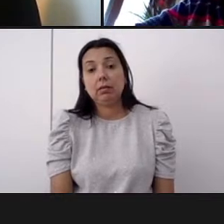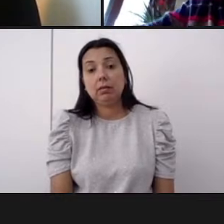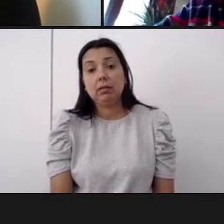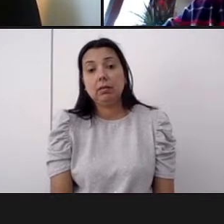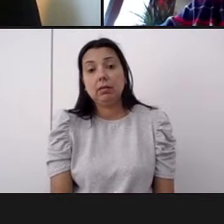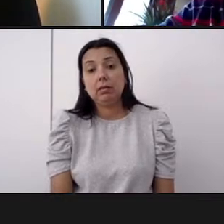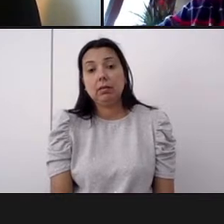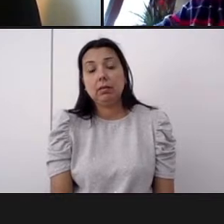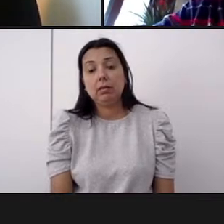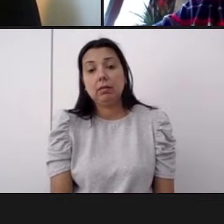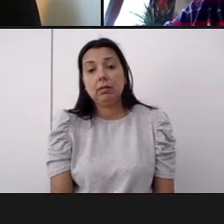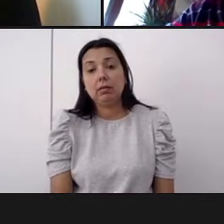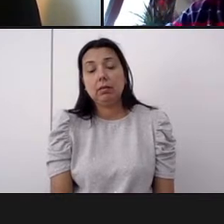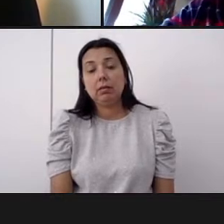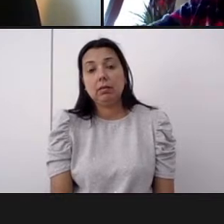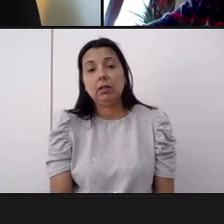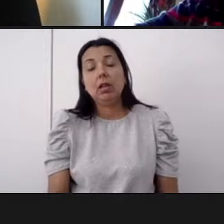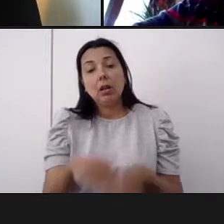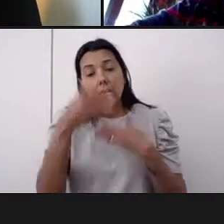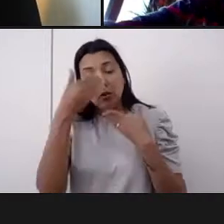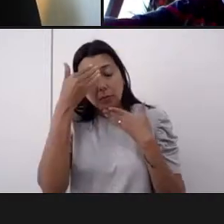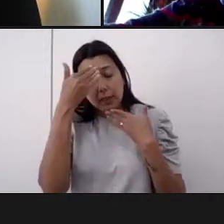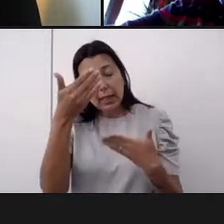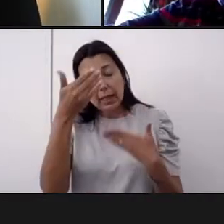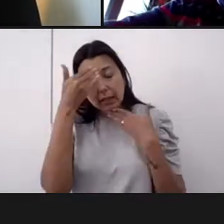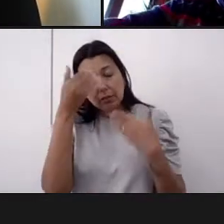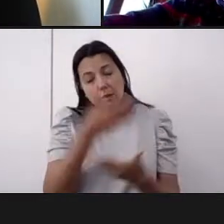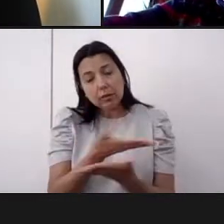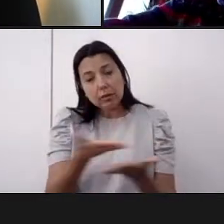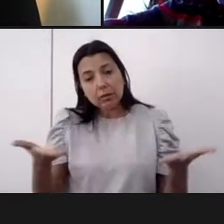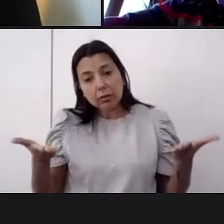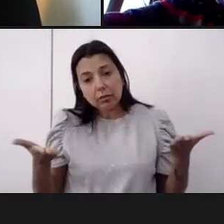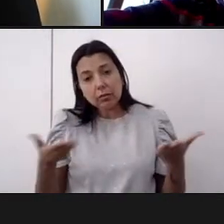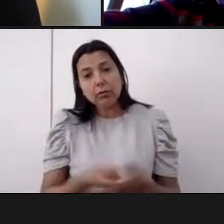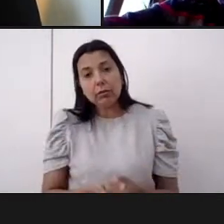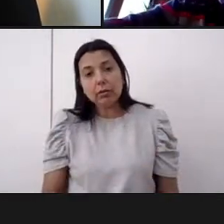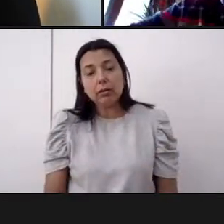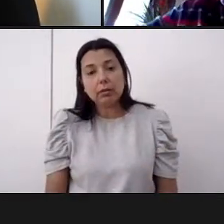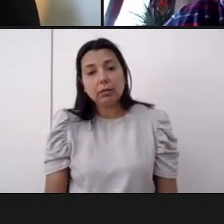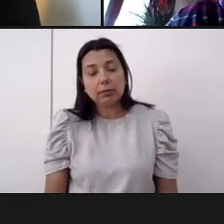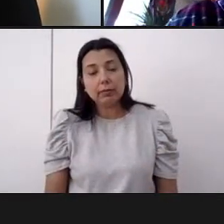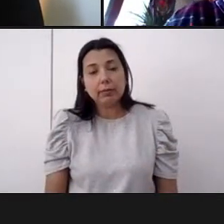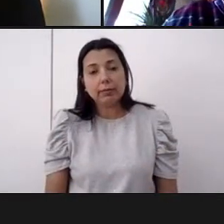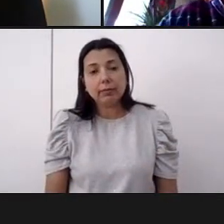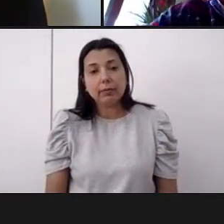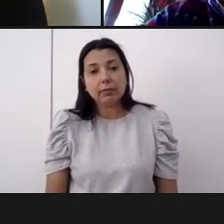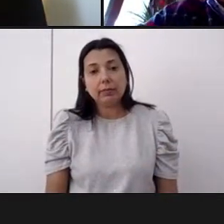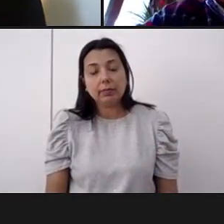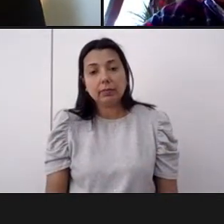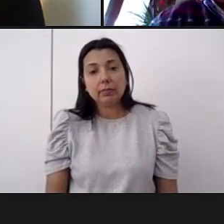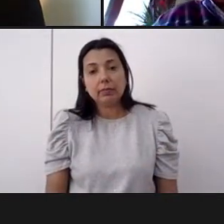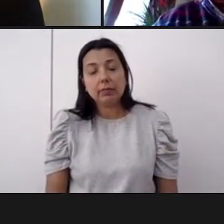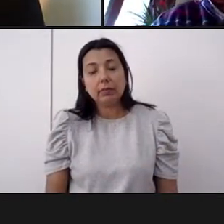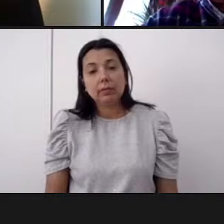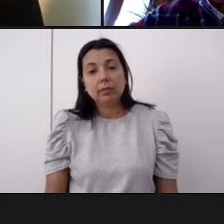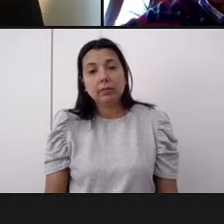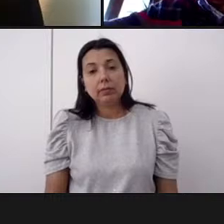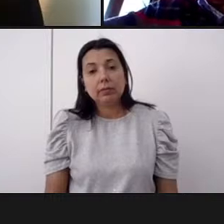nice dinner. Thanks, everyone. It was wonderful to have you for this 5